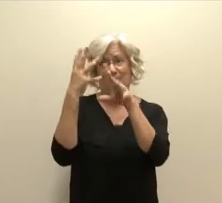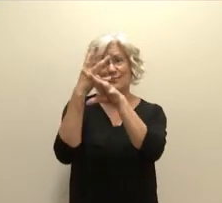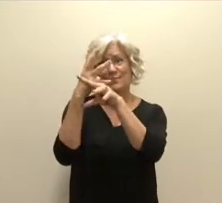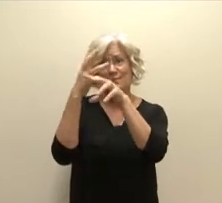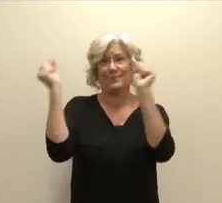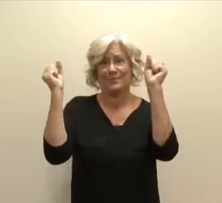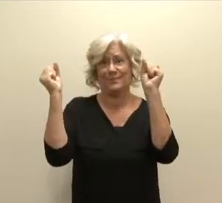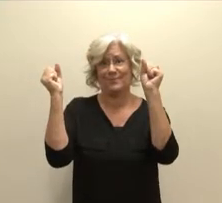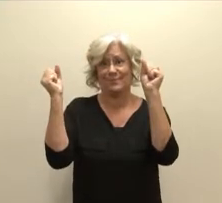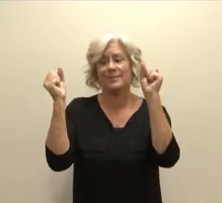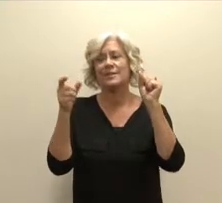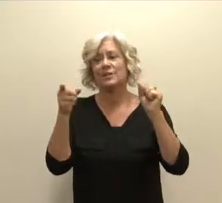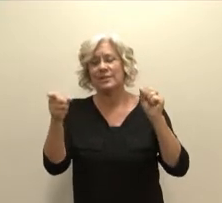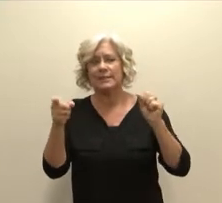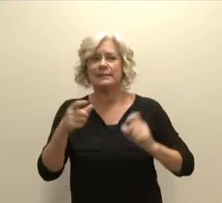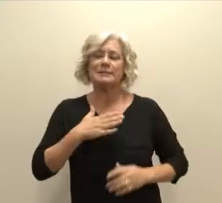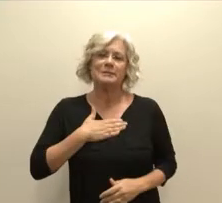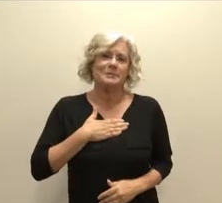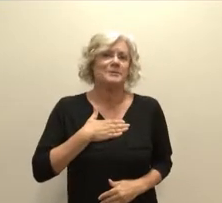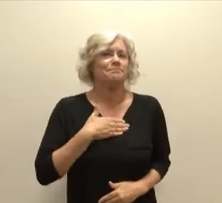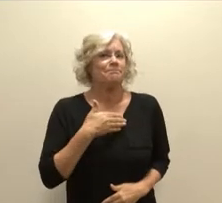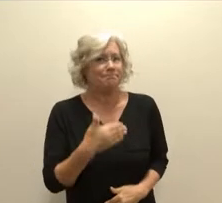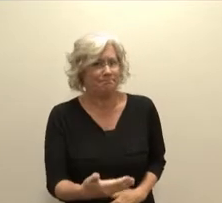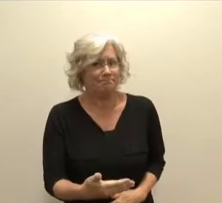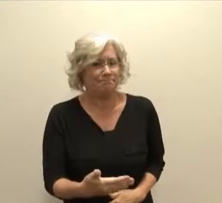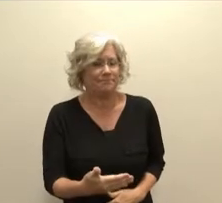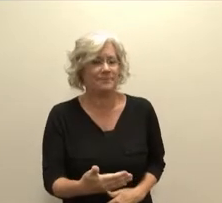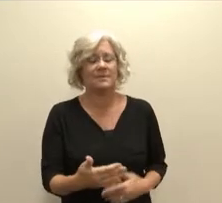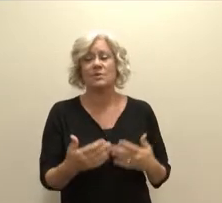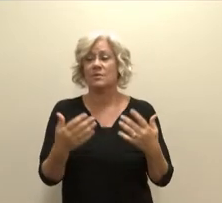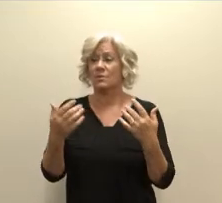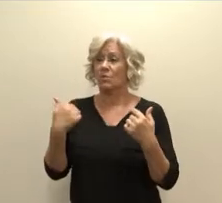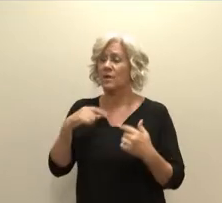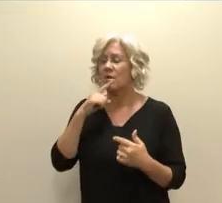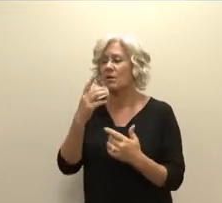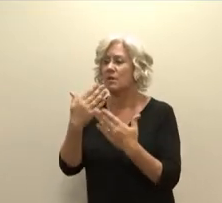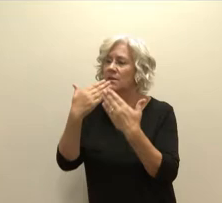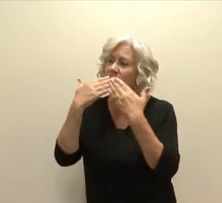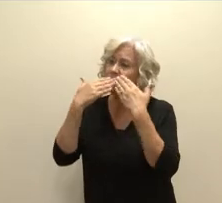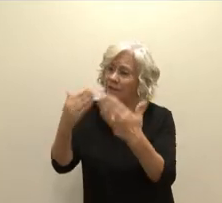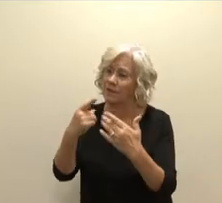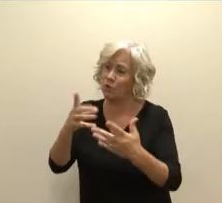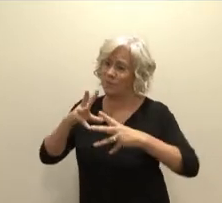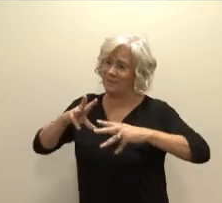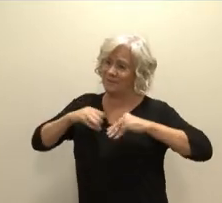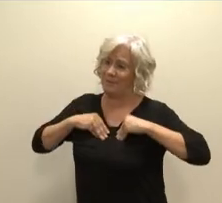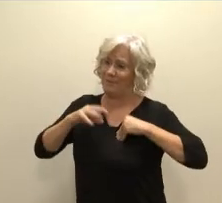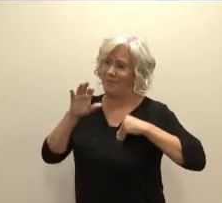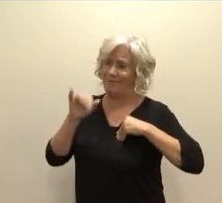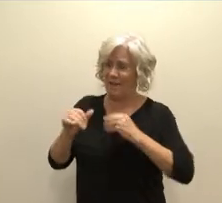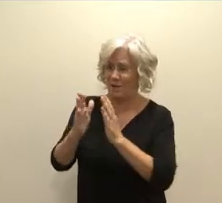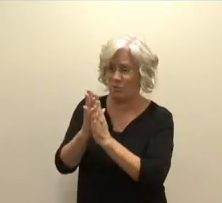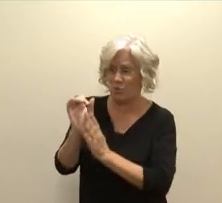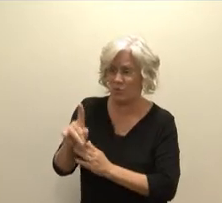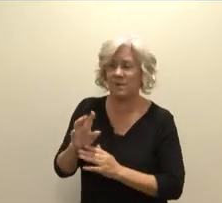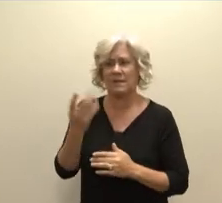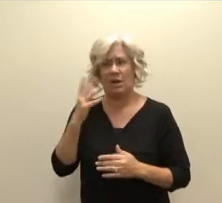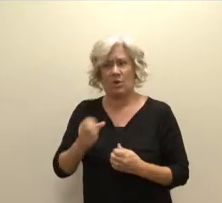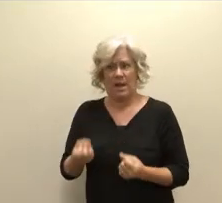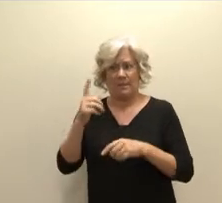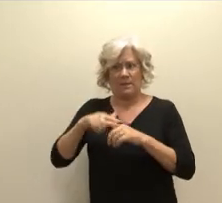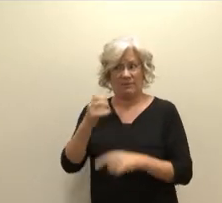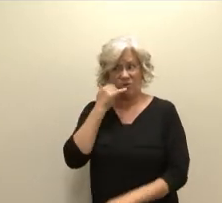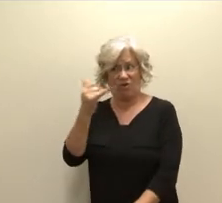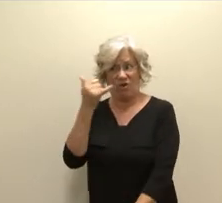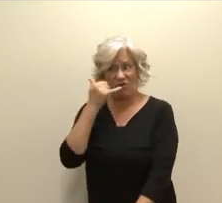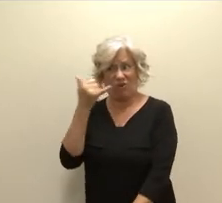interim superintendent. We are incredibly grateful that you said yes to that call. I don't know if it was the first call or the fifth